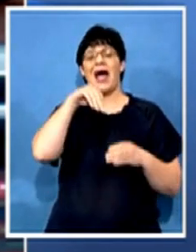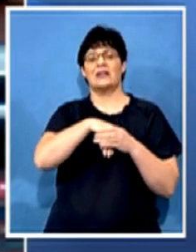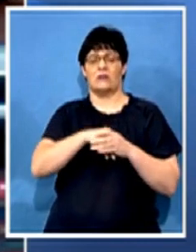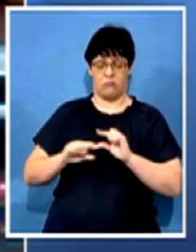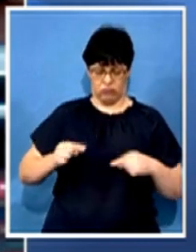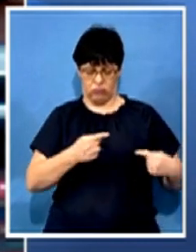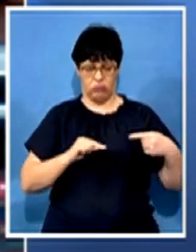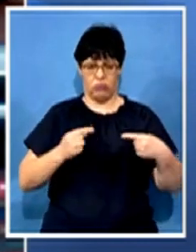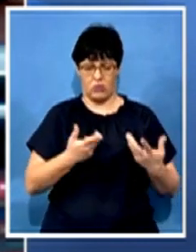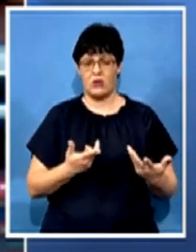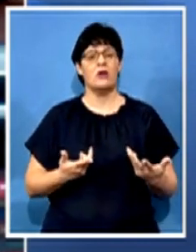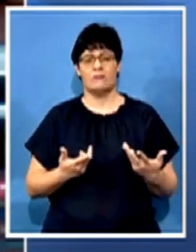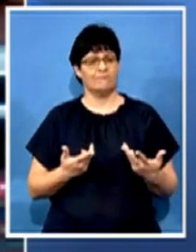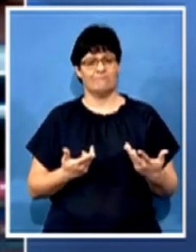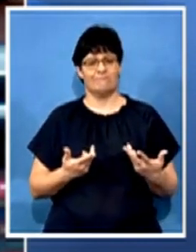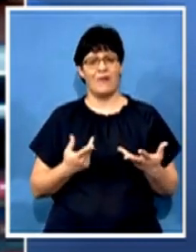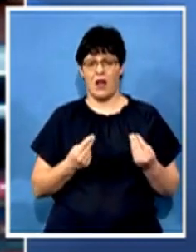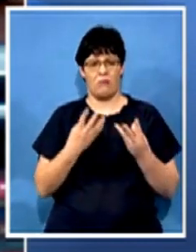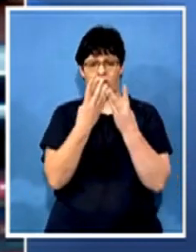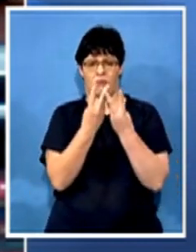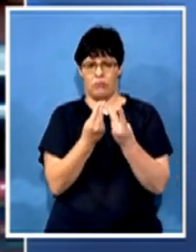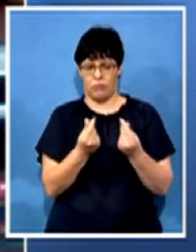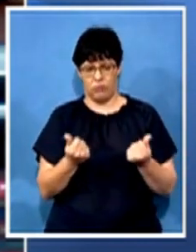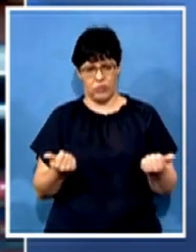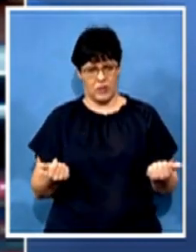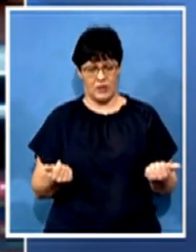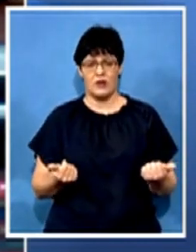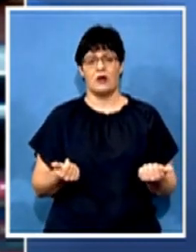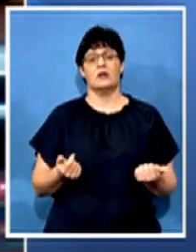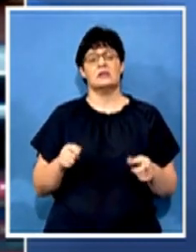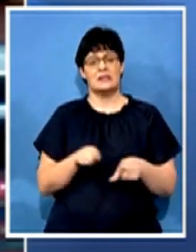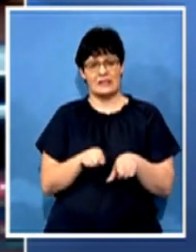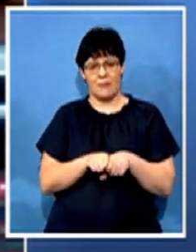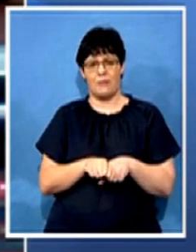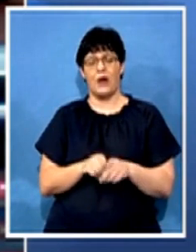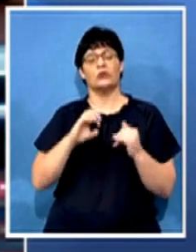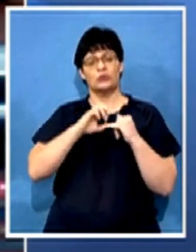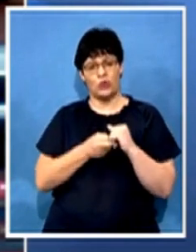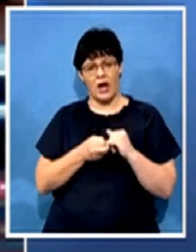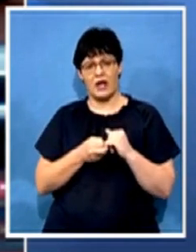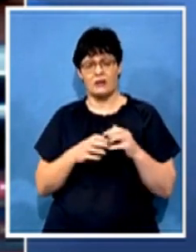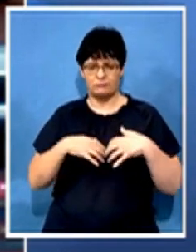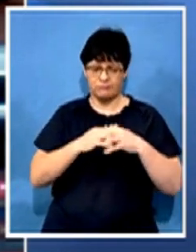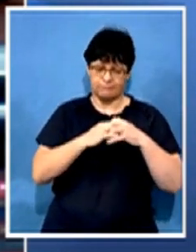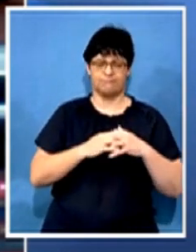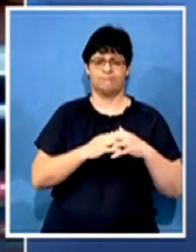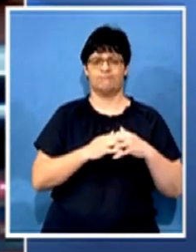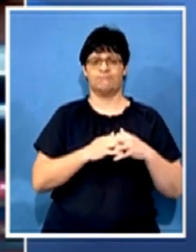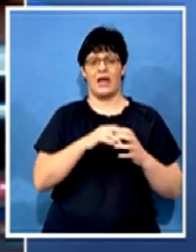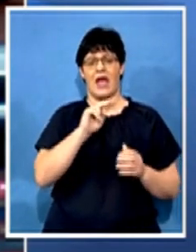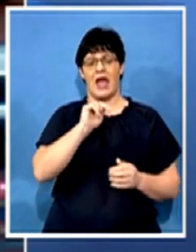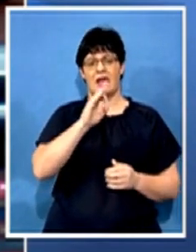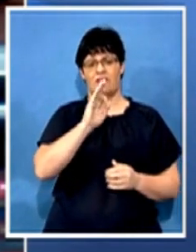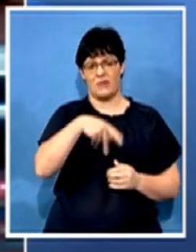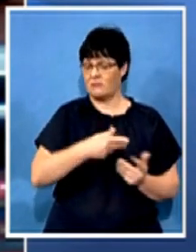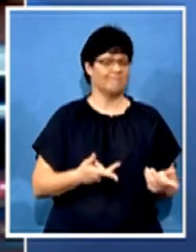gradually fading away. And then, of course, there was an attempt to try and resuscitate the party, but then some individuals within the party decided to